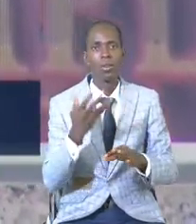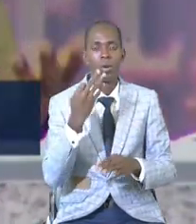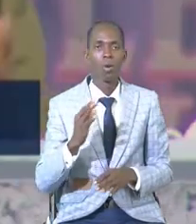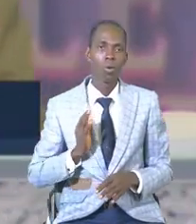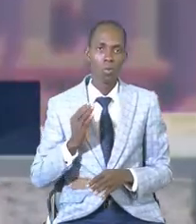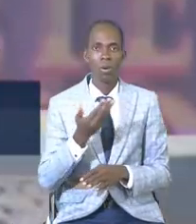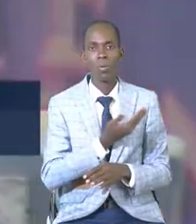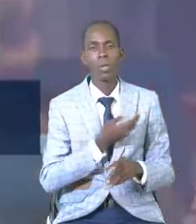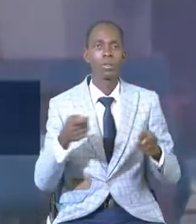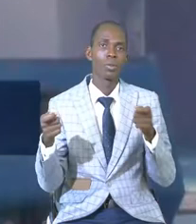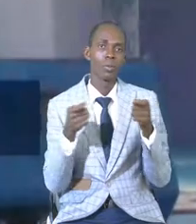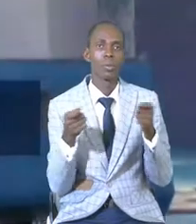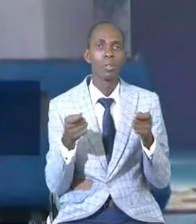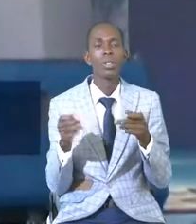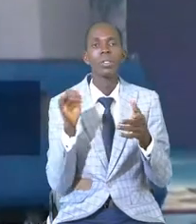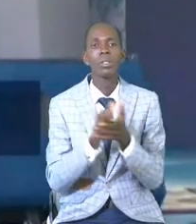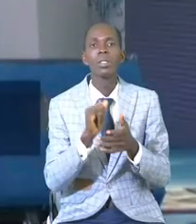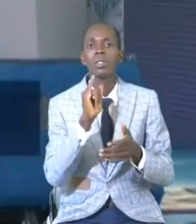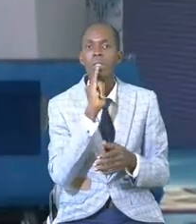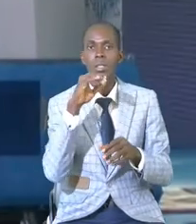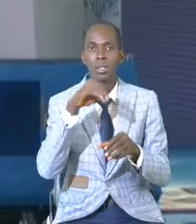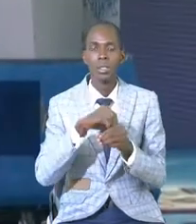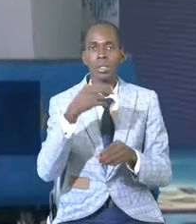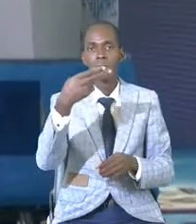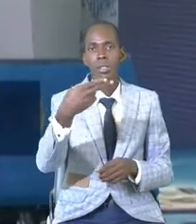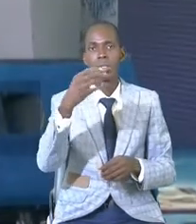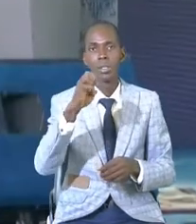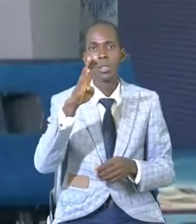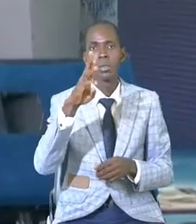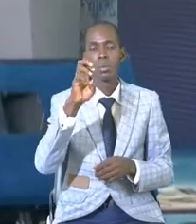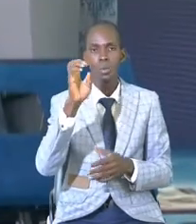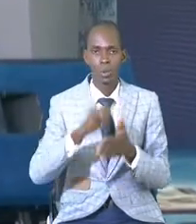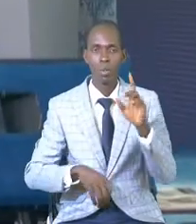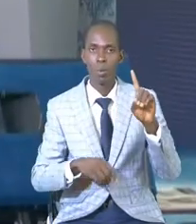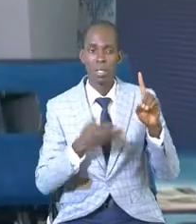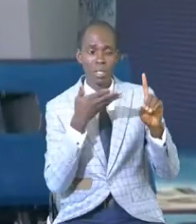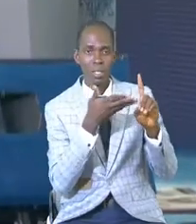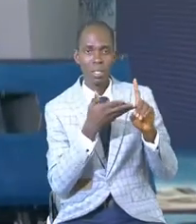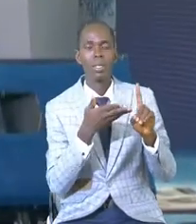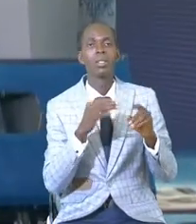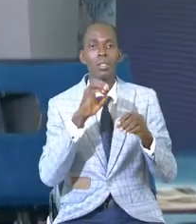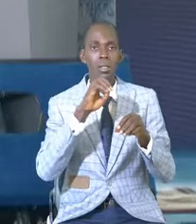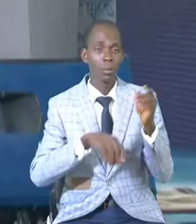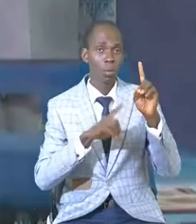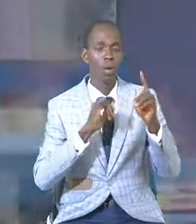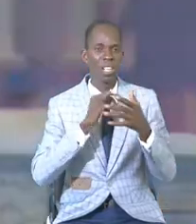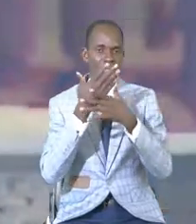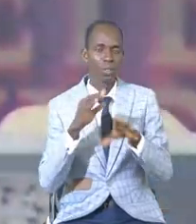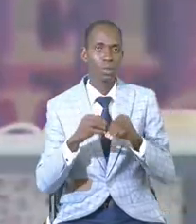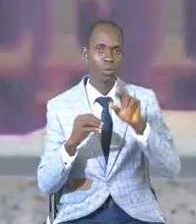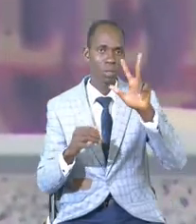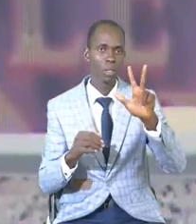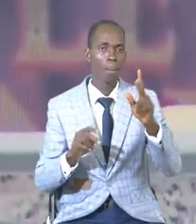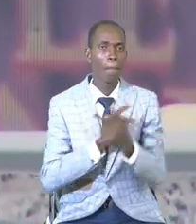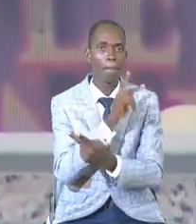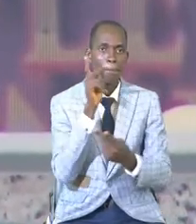dominion. That's in chapter 1. And I divide that chapter 1 to 3 parts. Number 1, perfect sacrifice for